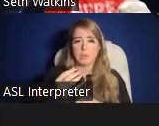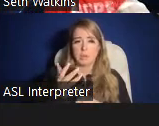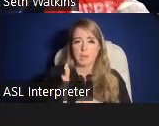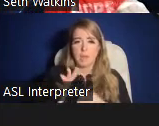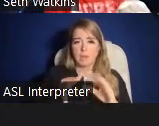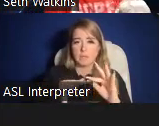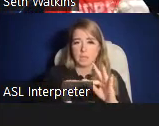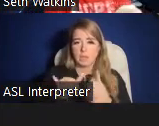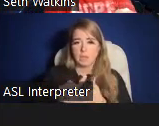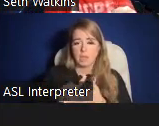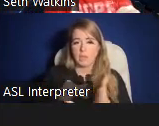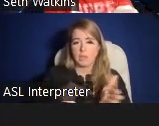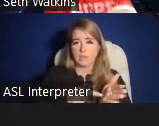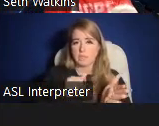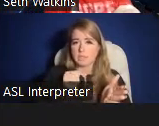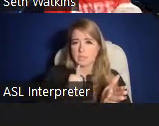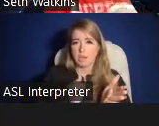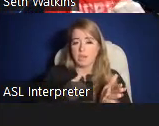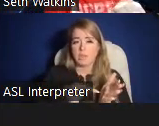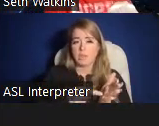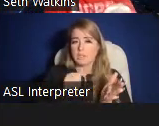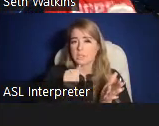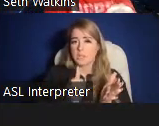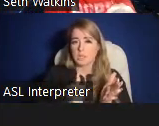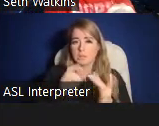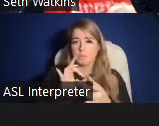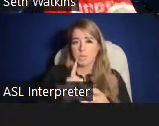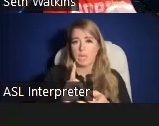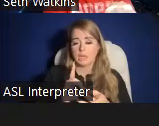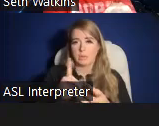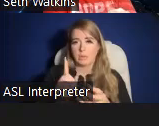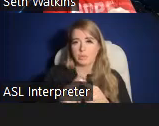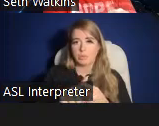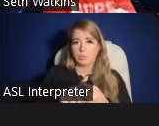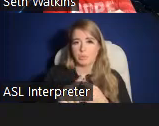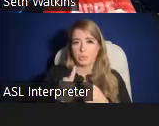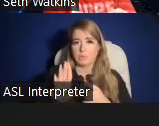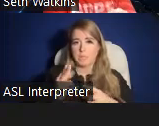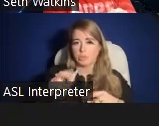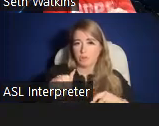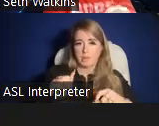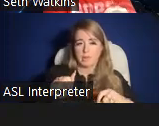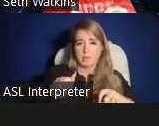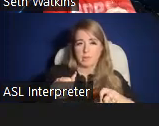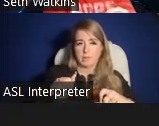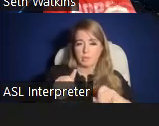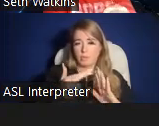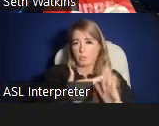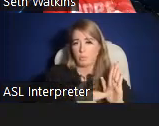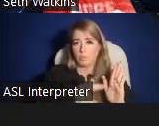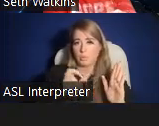that this doesn't pertain to BHA rules